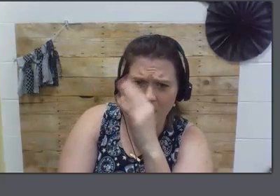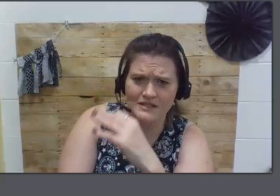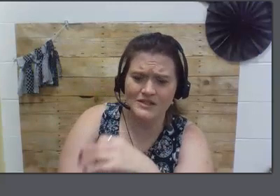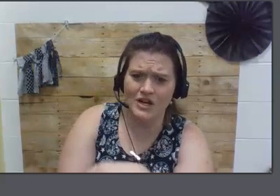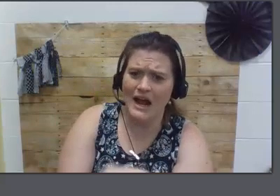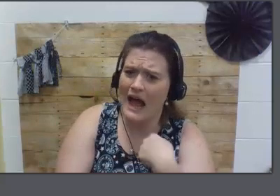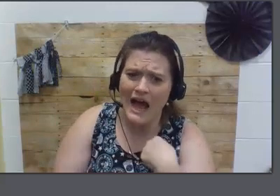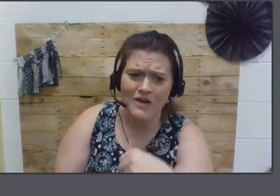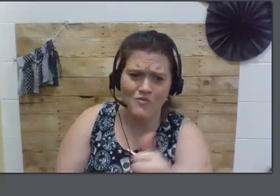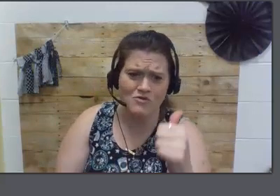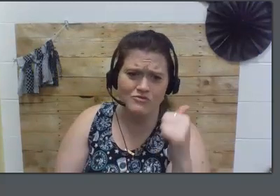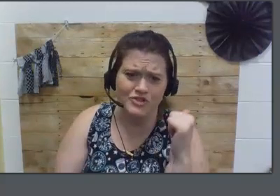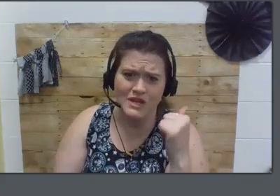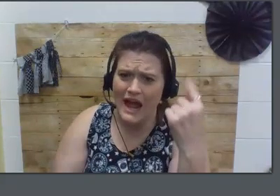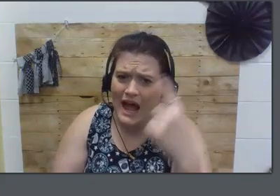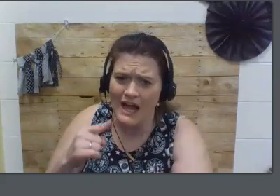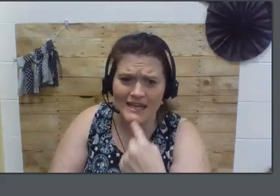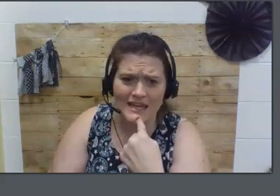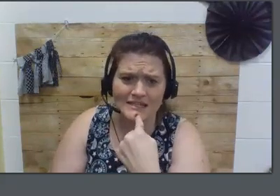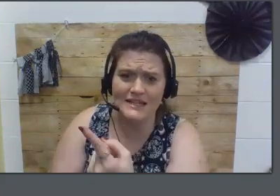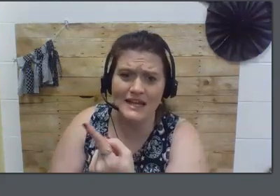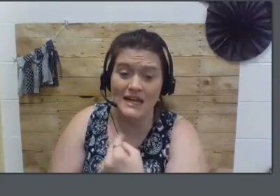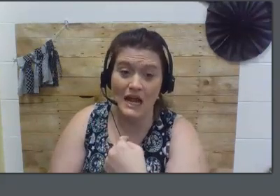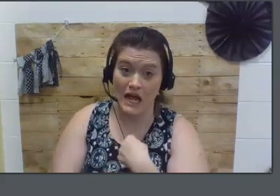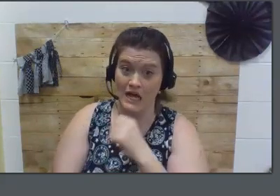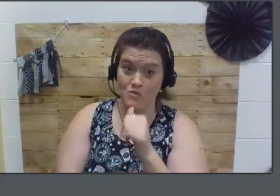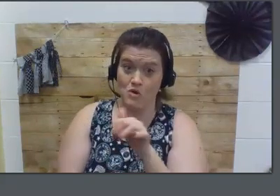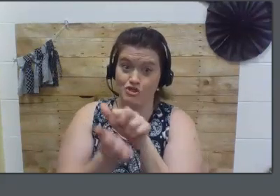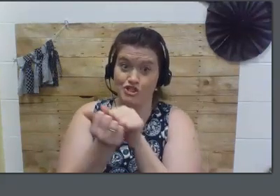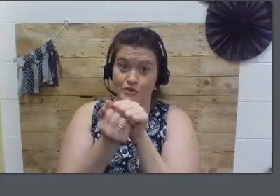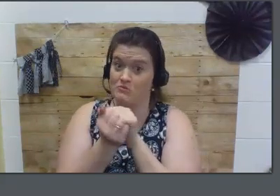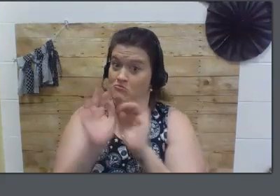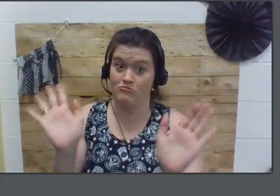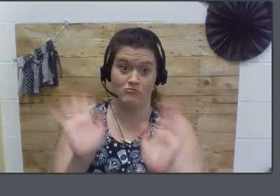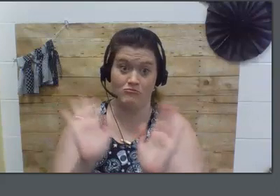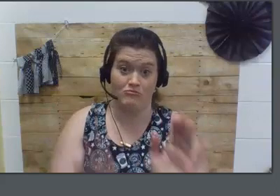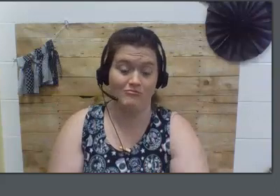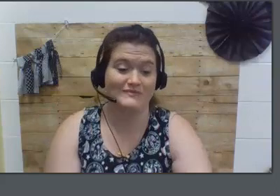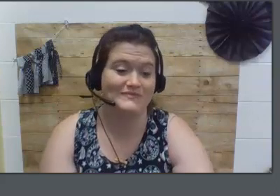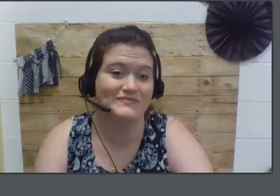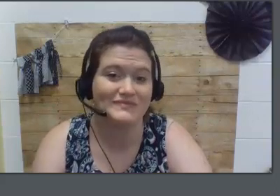Mr. Fox, sir, I won't do it. I can't say it. I won't chew it.